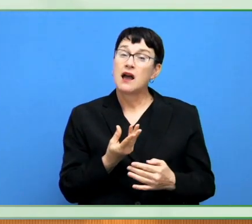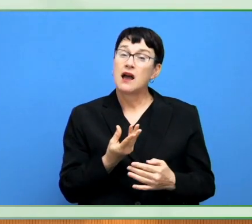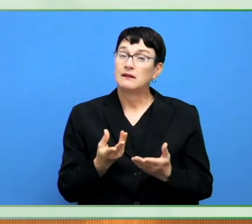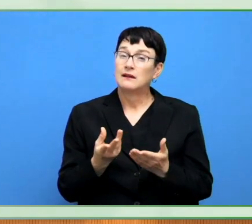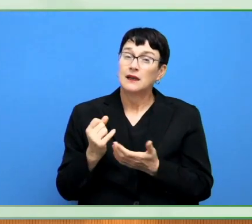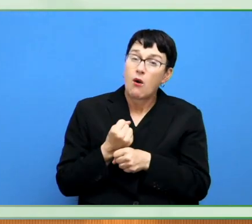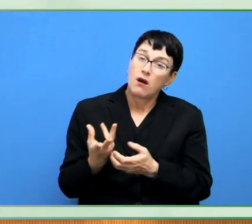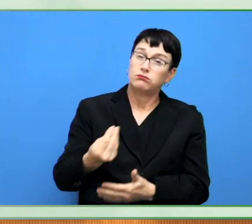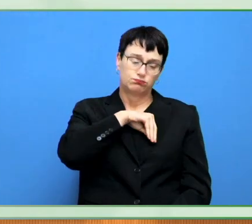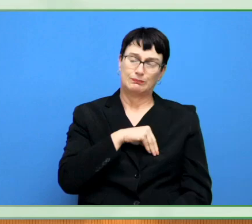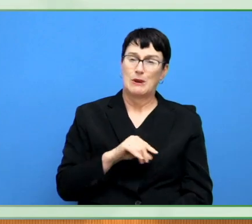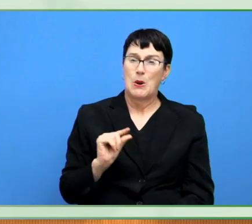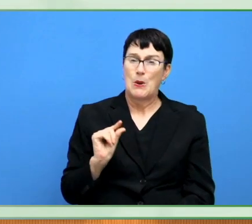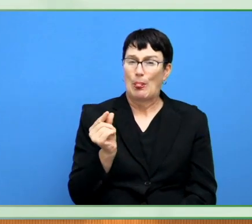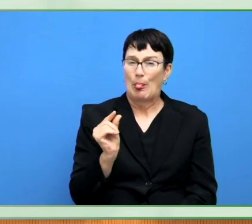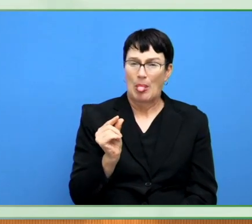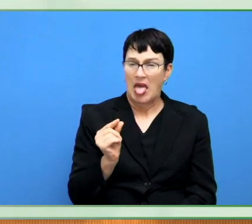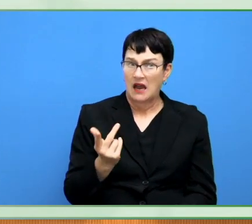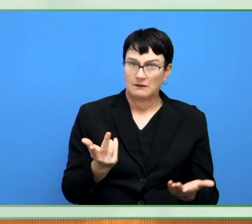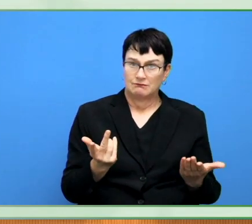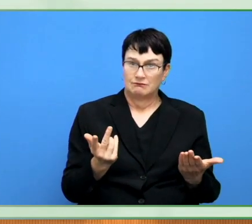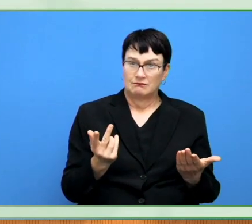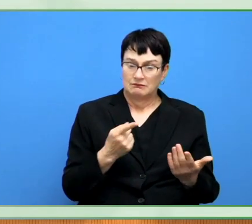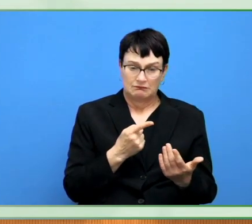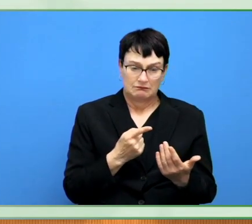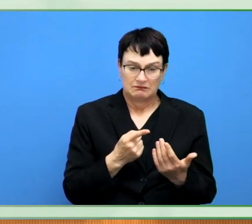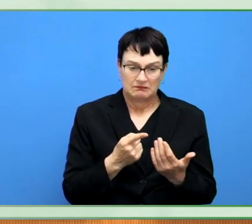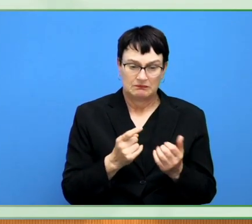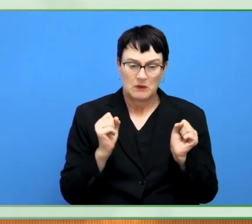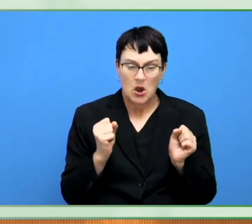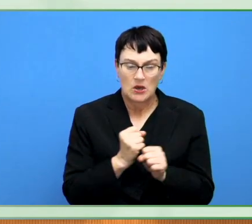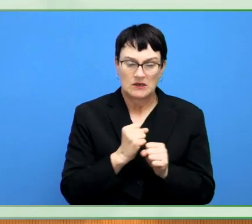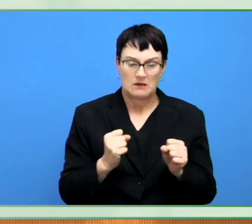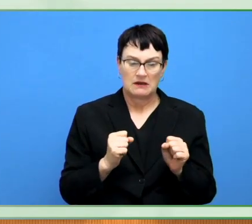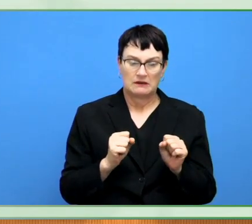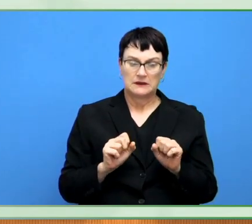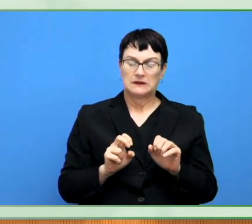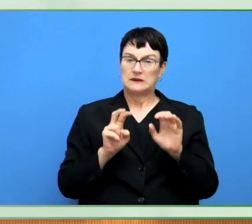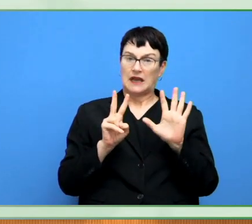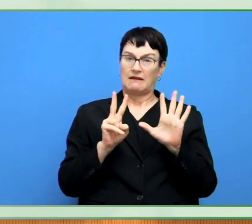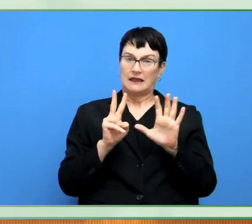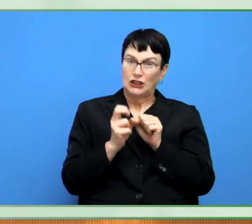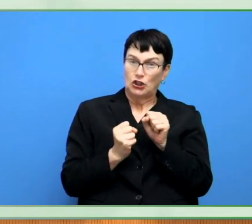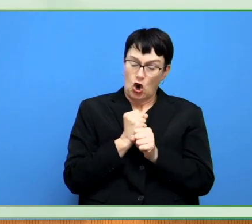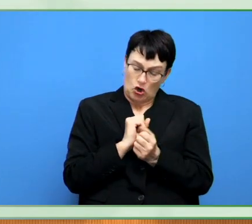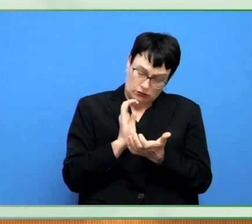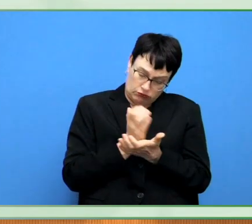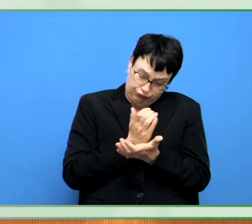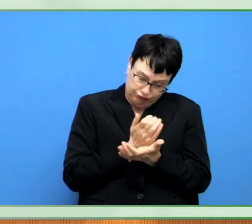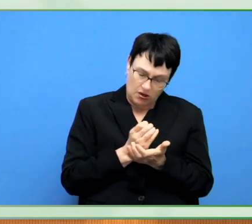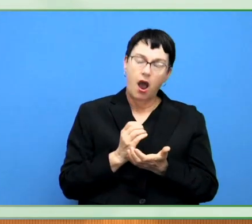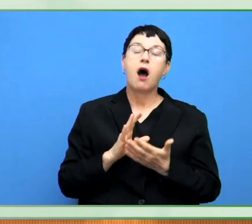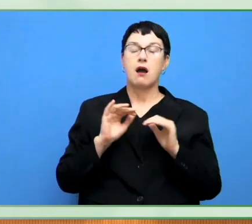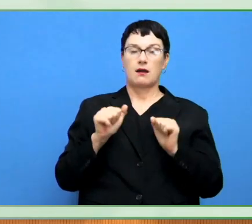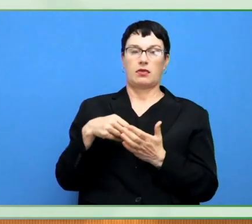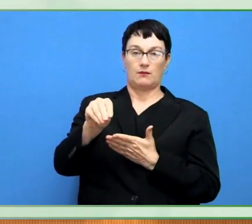not caring about dressing nor housing at all. So we found this outrageous. And that is why we get to